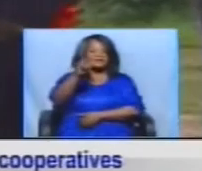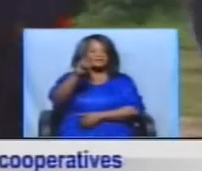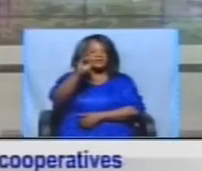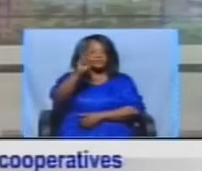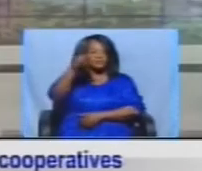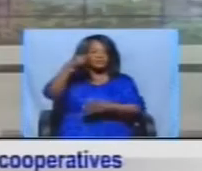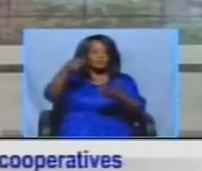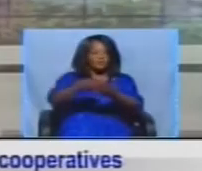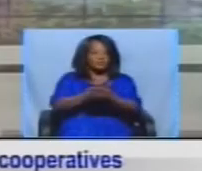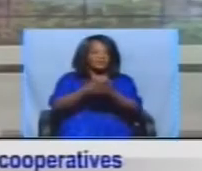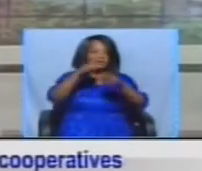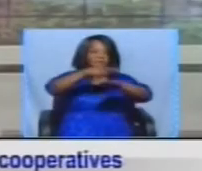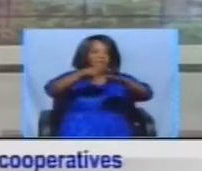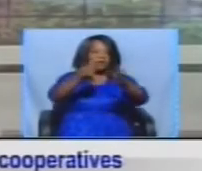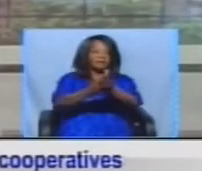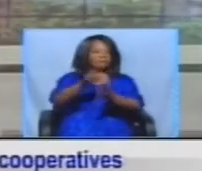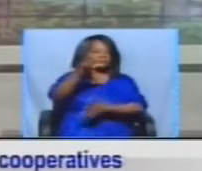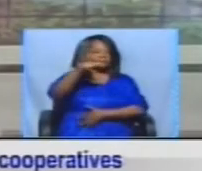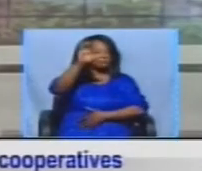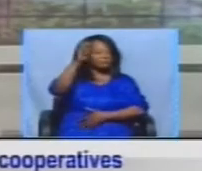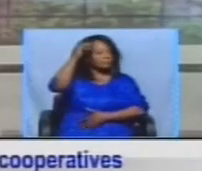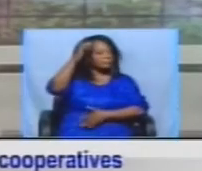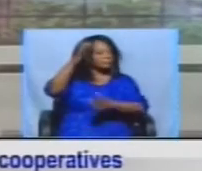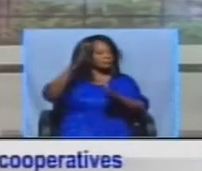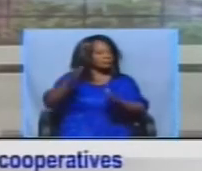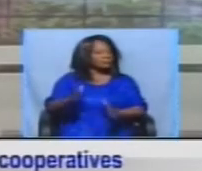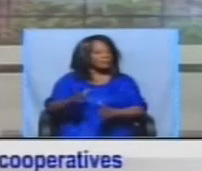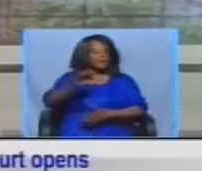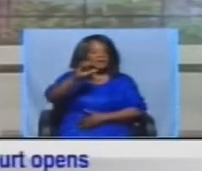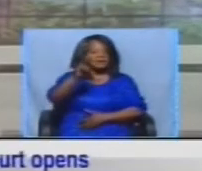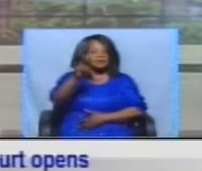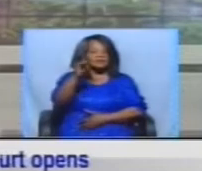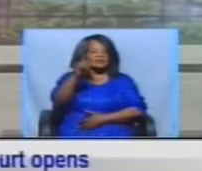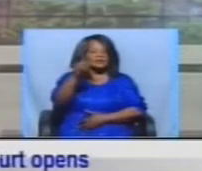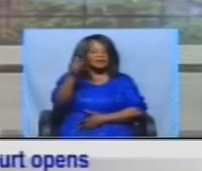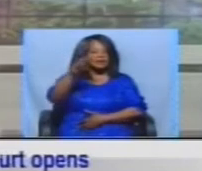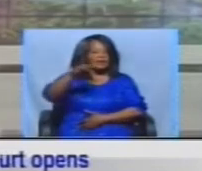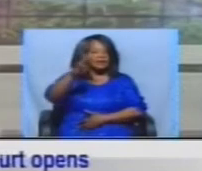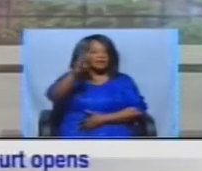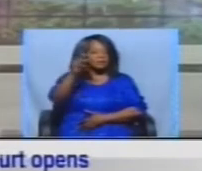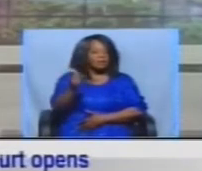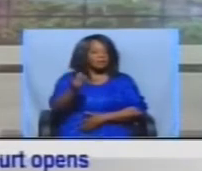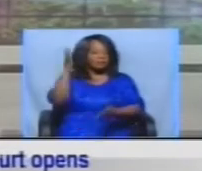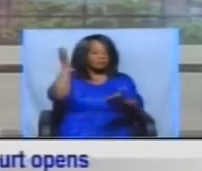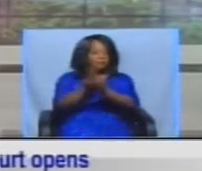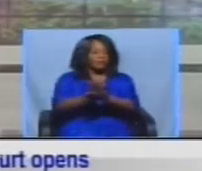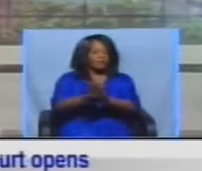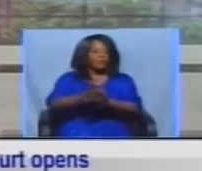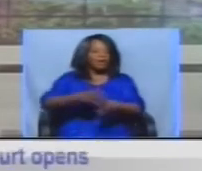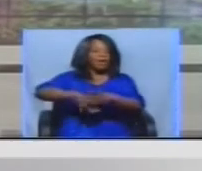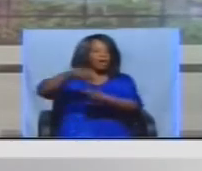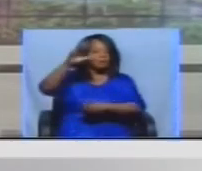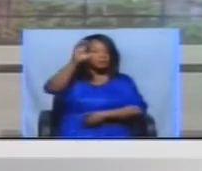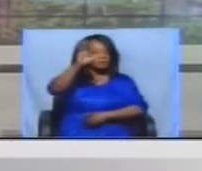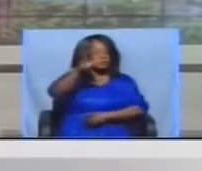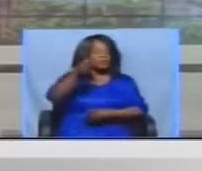Mansa. Lwapula Province Minister Nixon Chilangwa has banned the holding of workshops outside the province